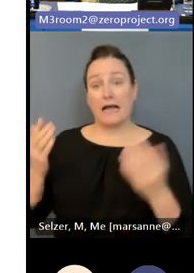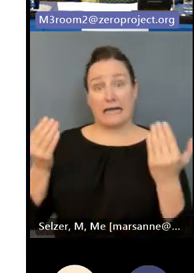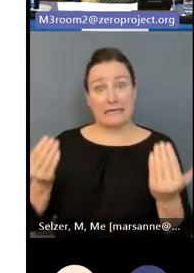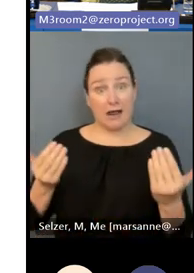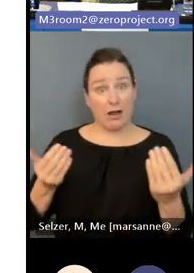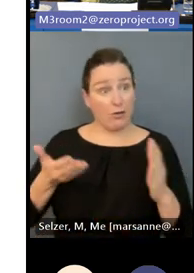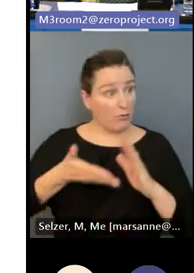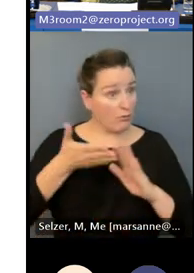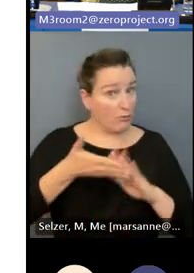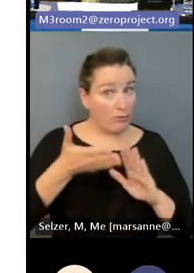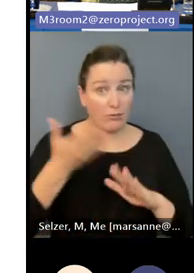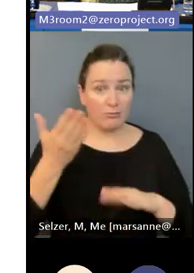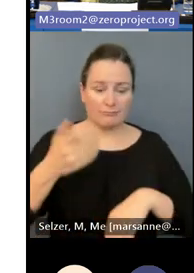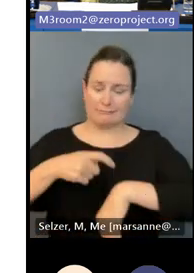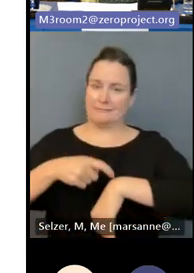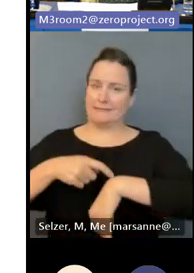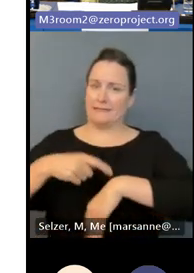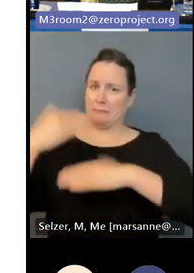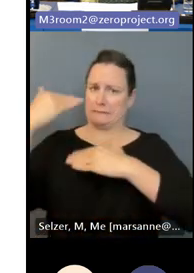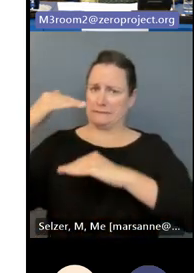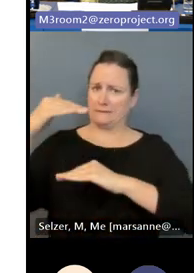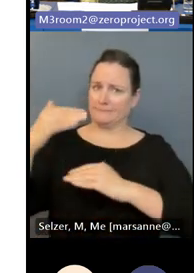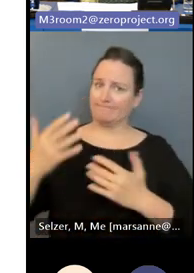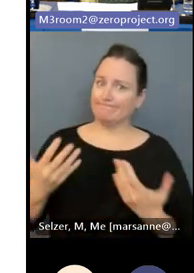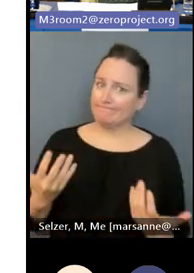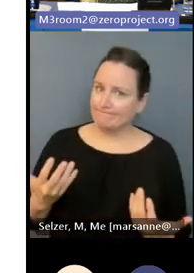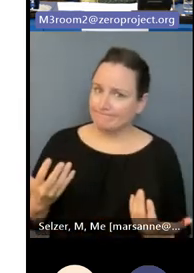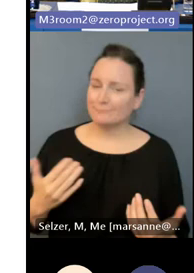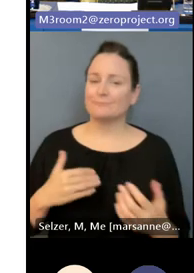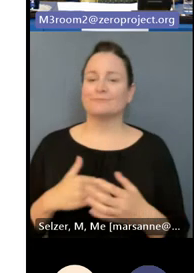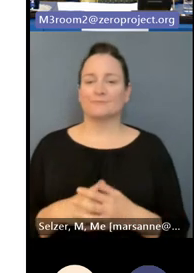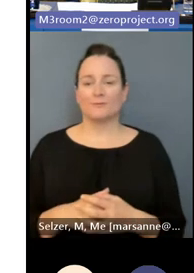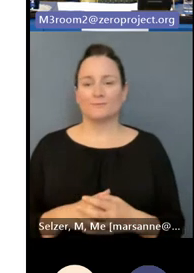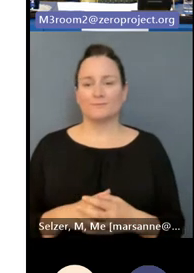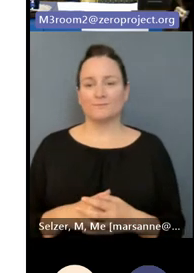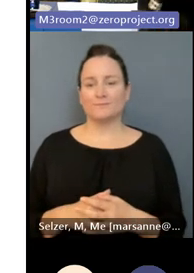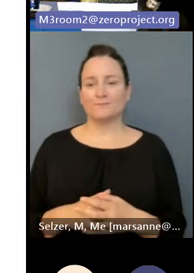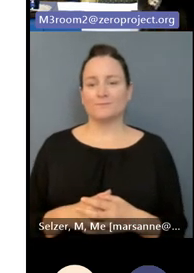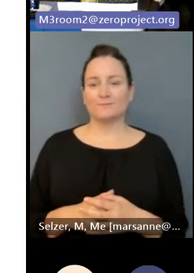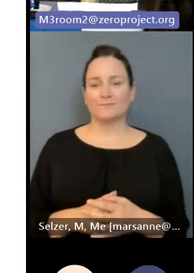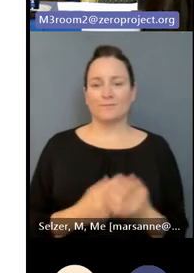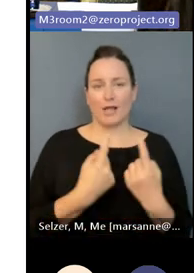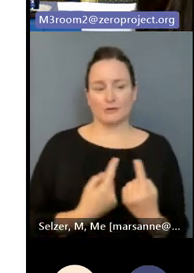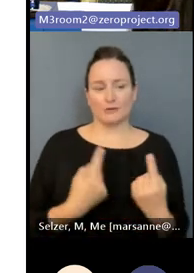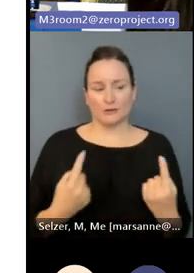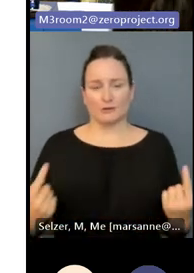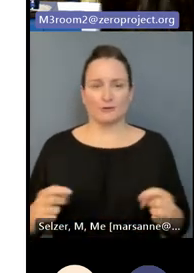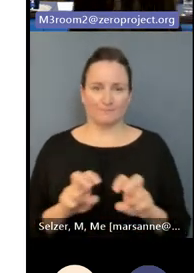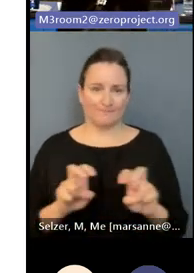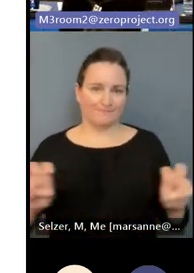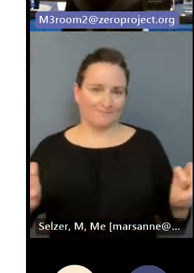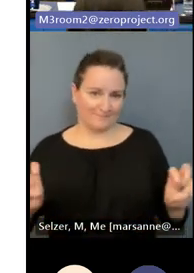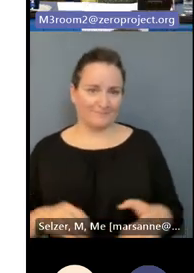have the time, as you all know. And yeah, I'm really delighted to present